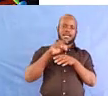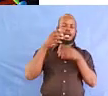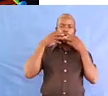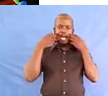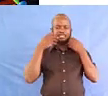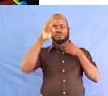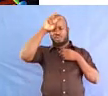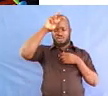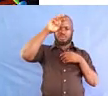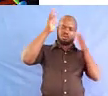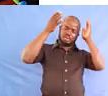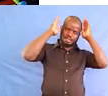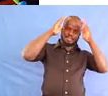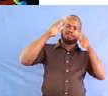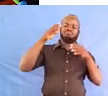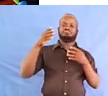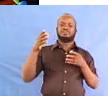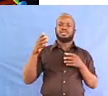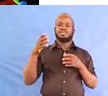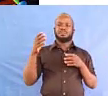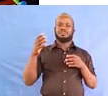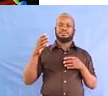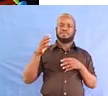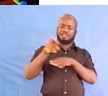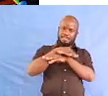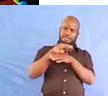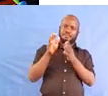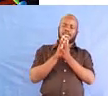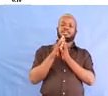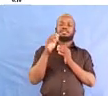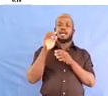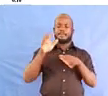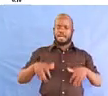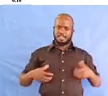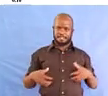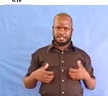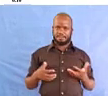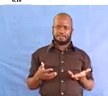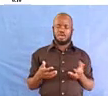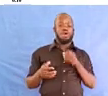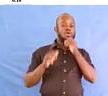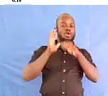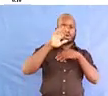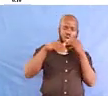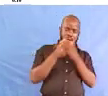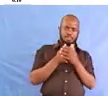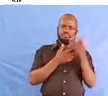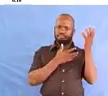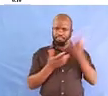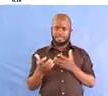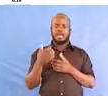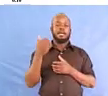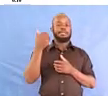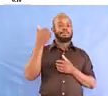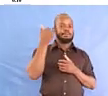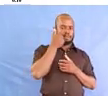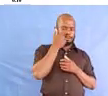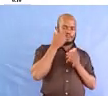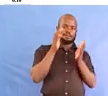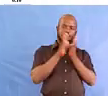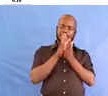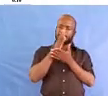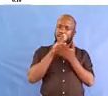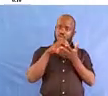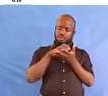lentiviruses that infect cats, goats, horses, sheep, cows, and monkeys. There's even a puma lentivirus. Not all of them